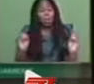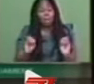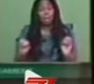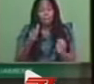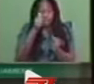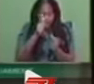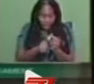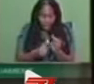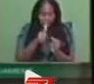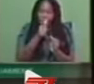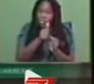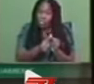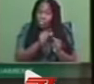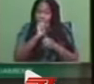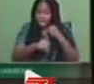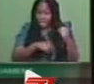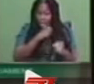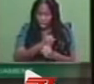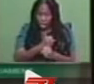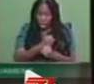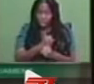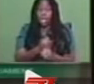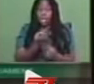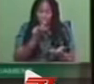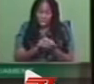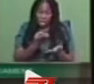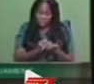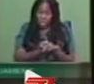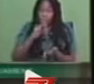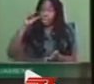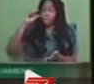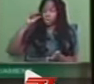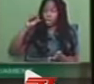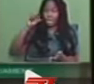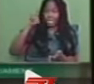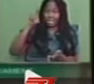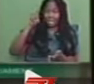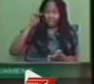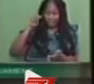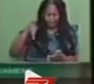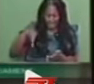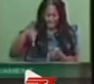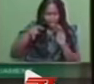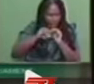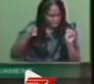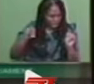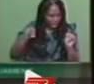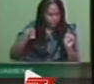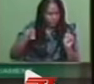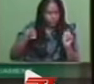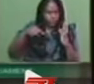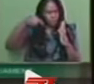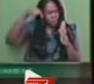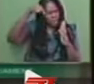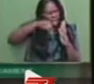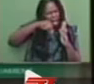GDP continued to fall, and it was simply not true that the optimistic